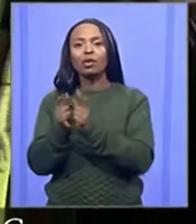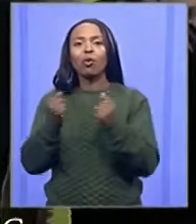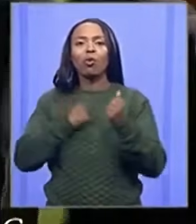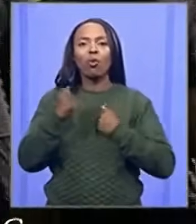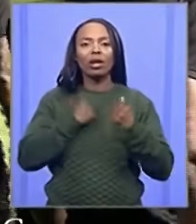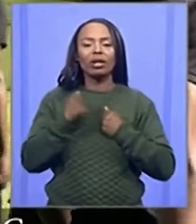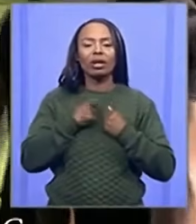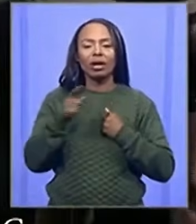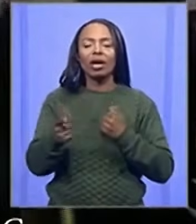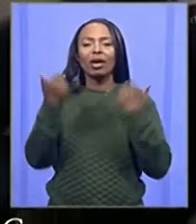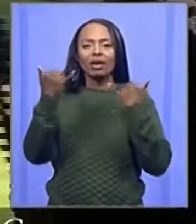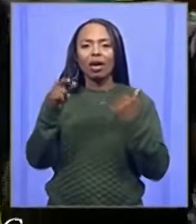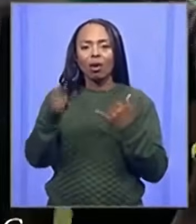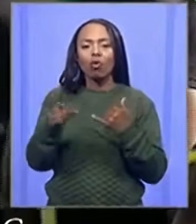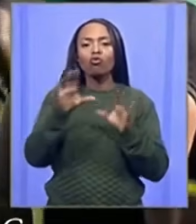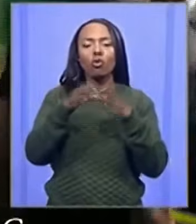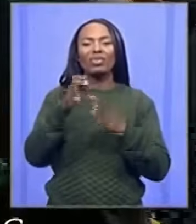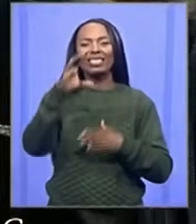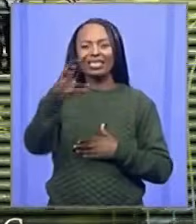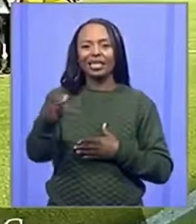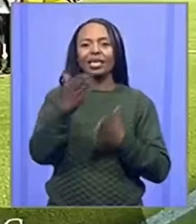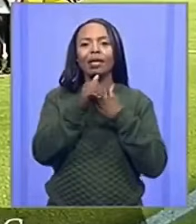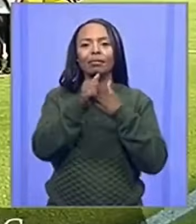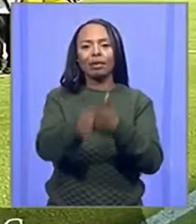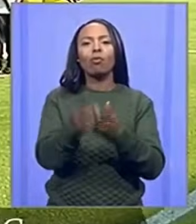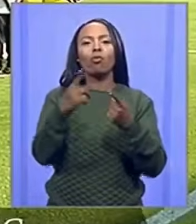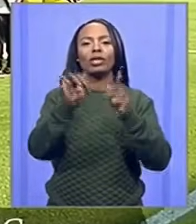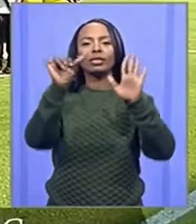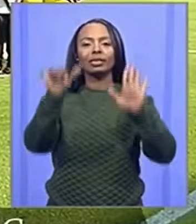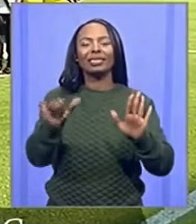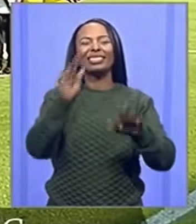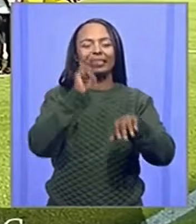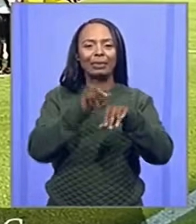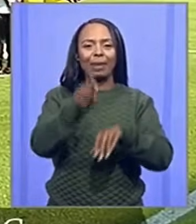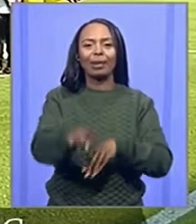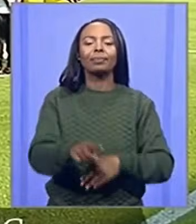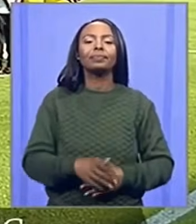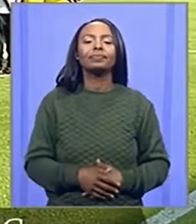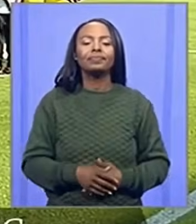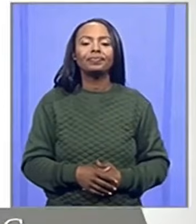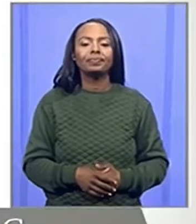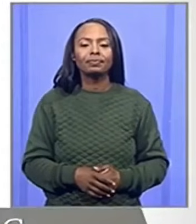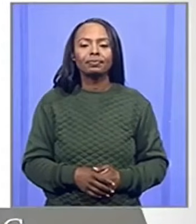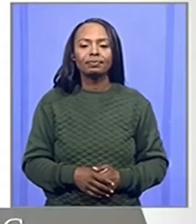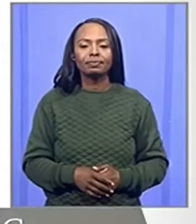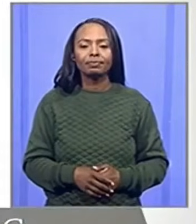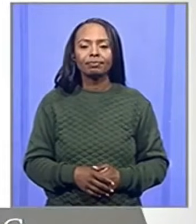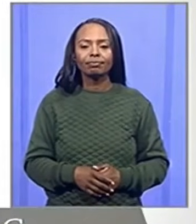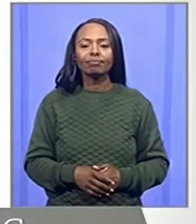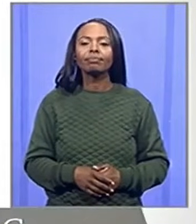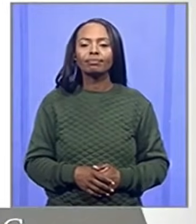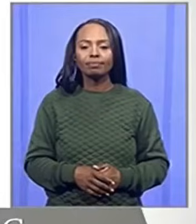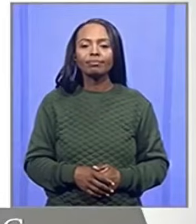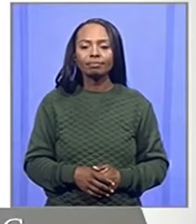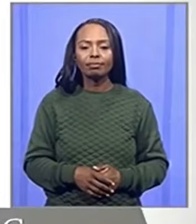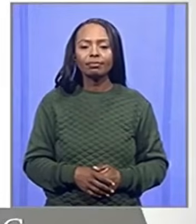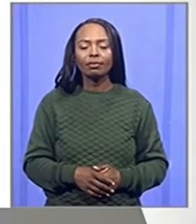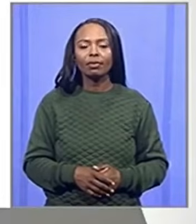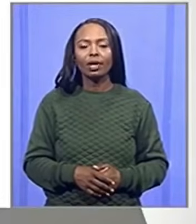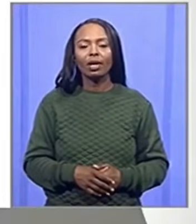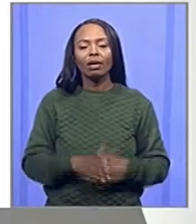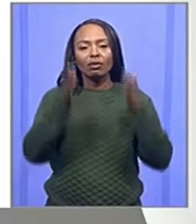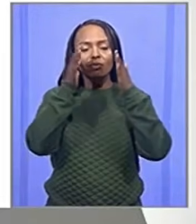pele mo go Group C ka dintlha tše tshela. The lessons are quite clear. If we're not giving our all, I